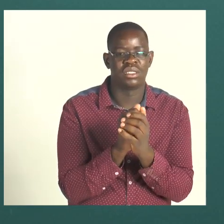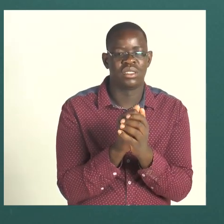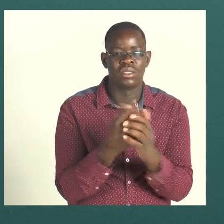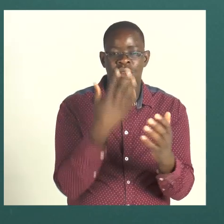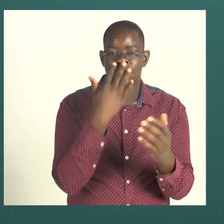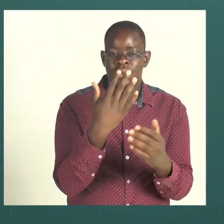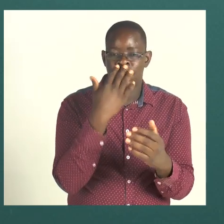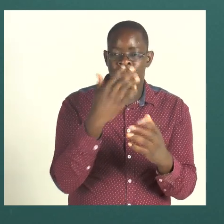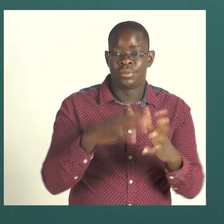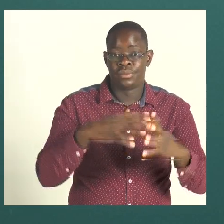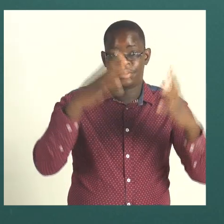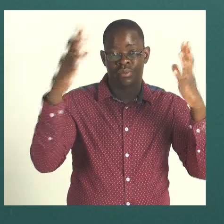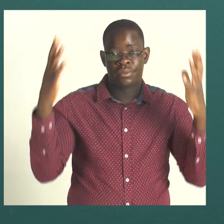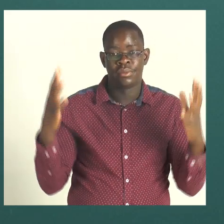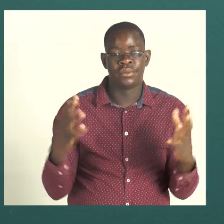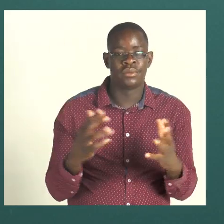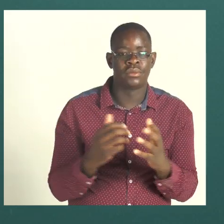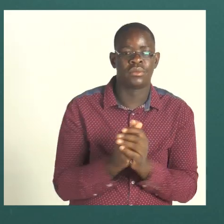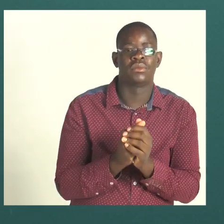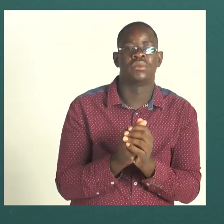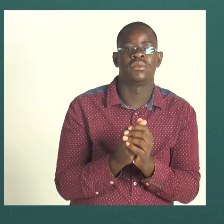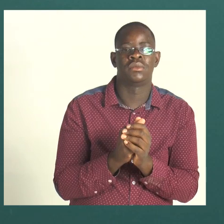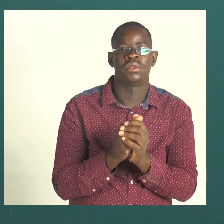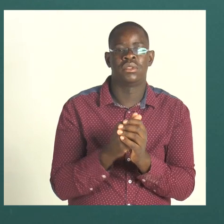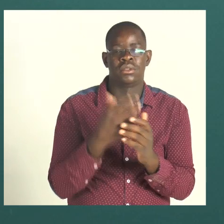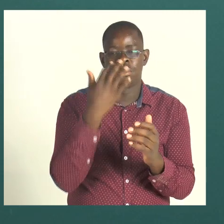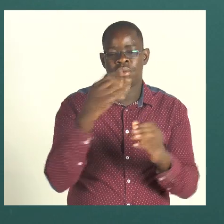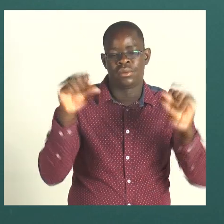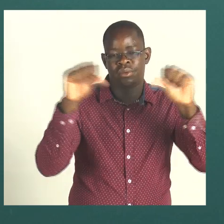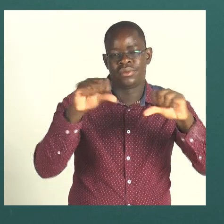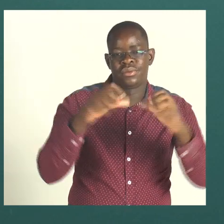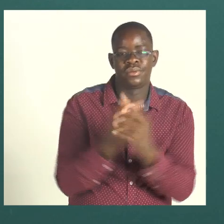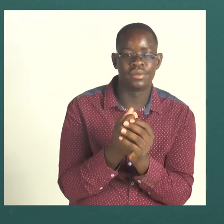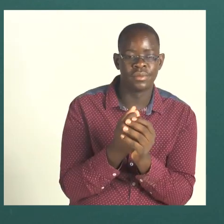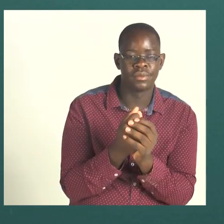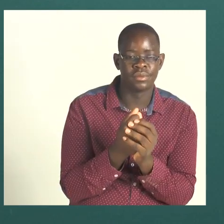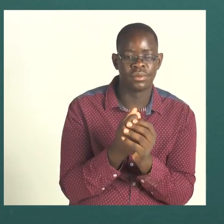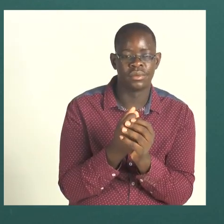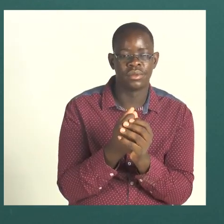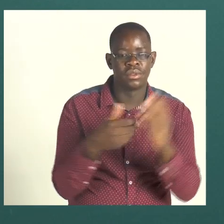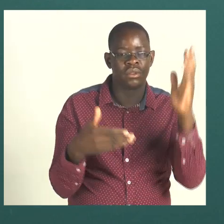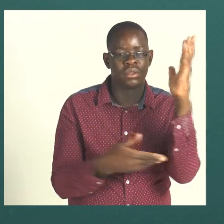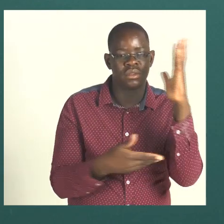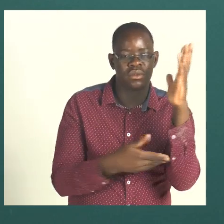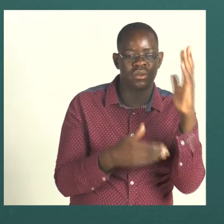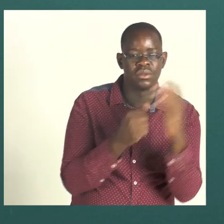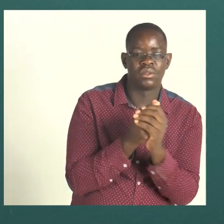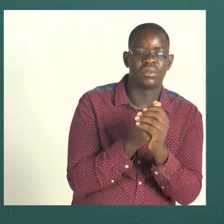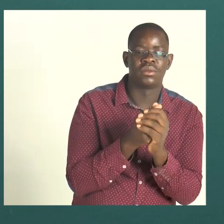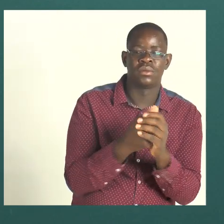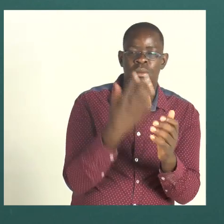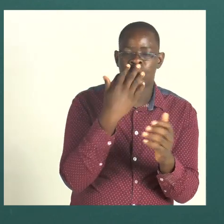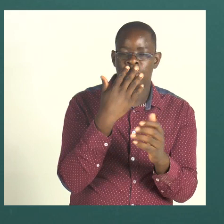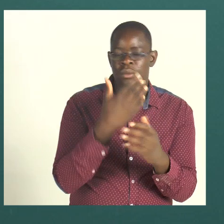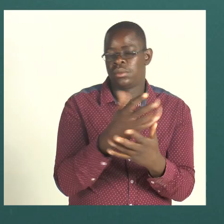oxygen into the air and take away carbon dioxide. So when trees are cut down, the amount of carbon